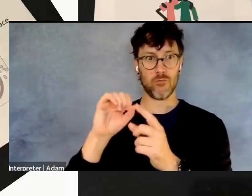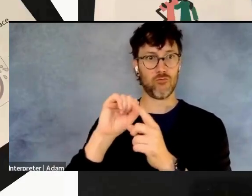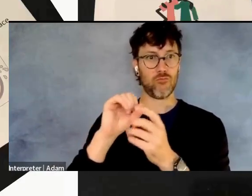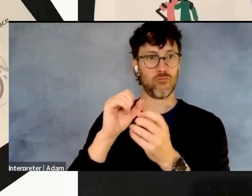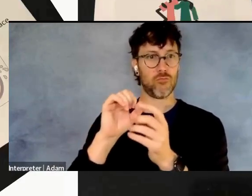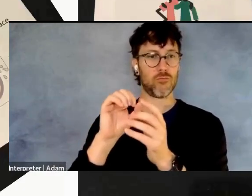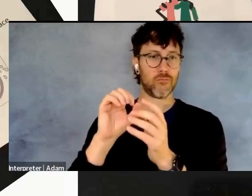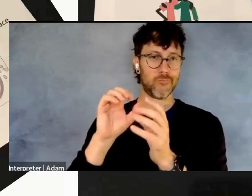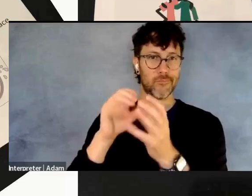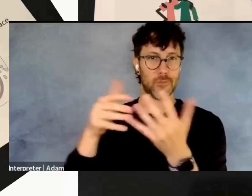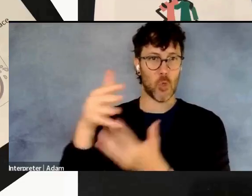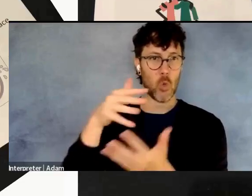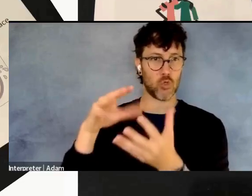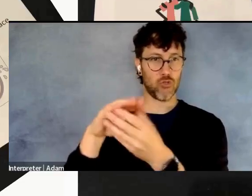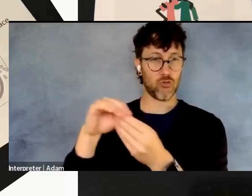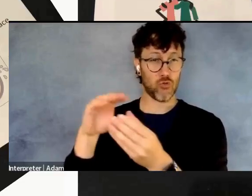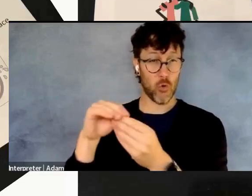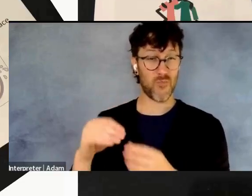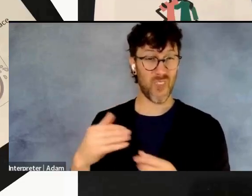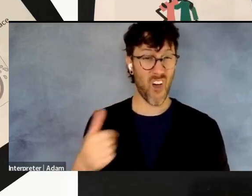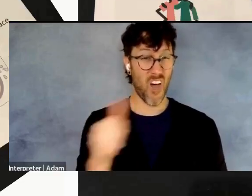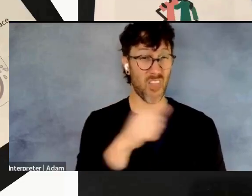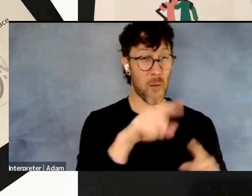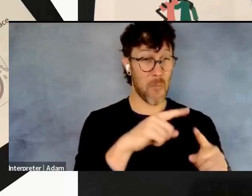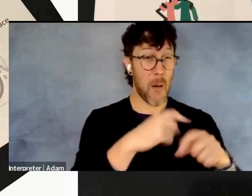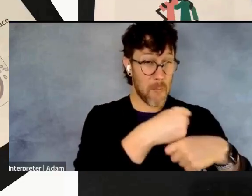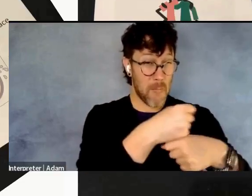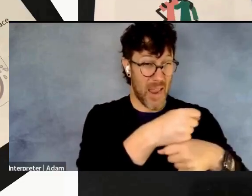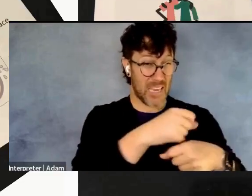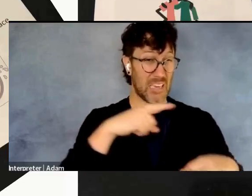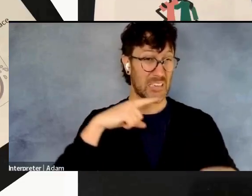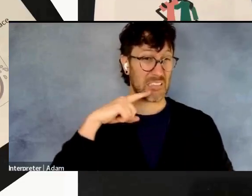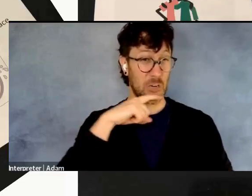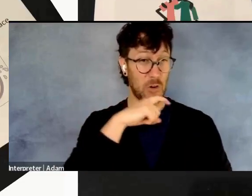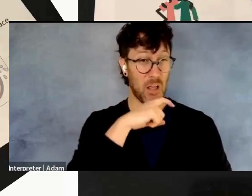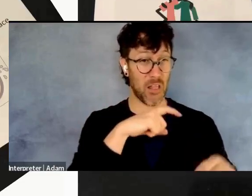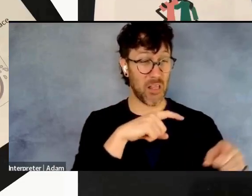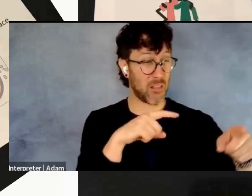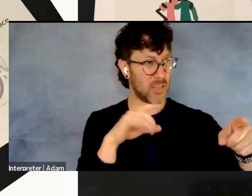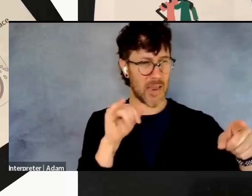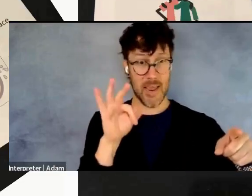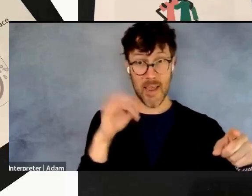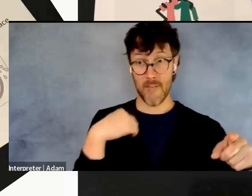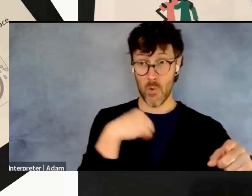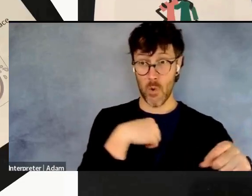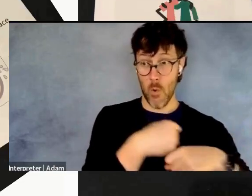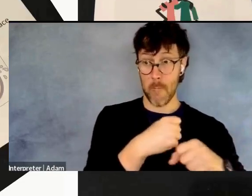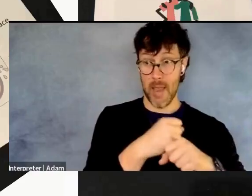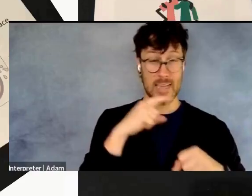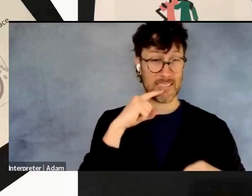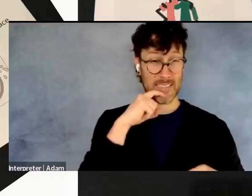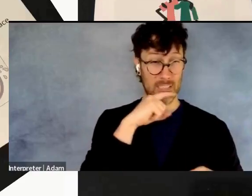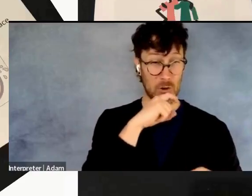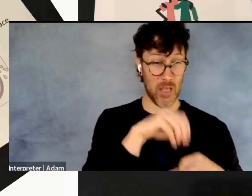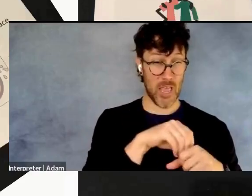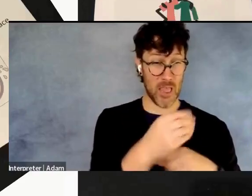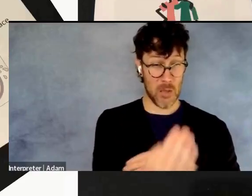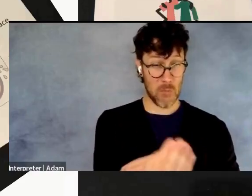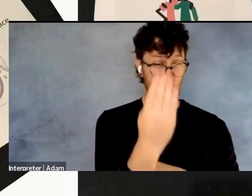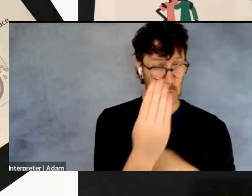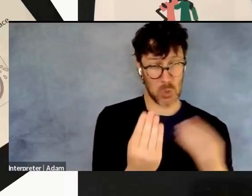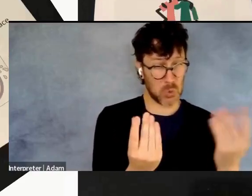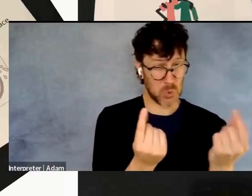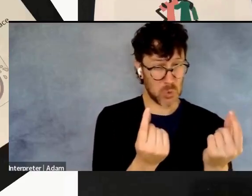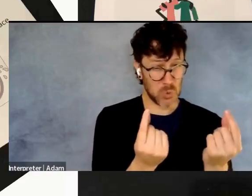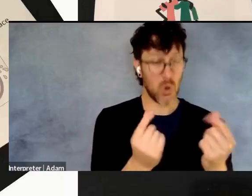One of my students wanted to know, what we would do if we were going to make cereal in the morning, or making chocolate